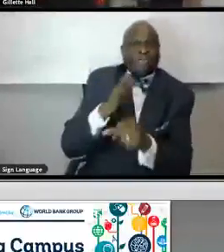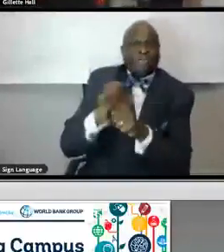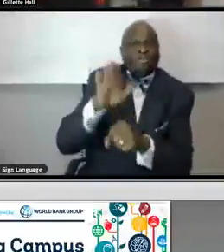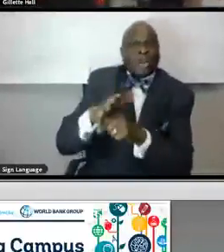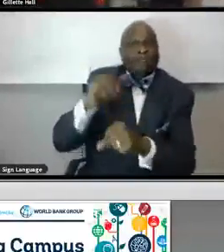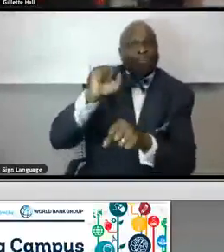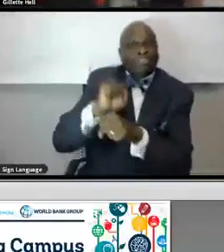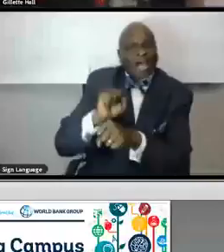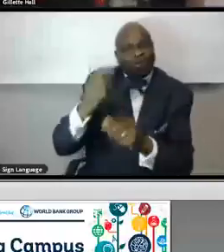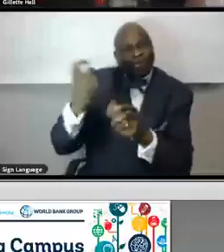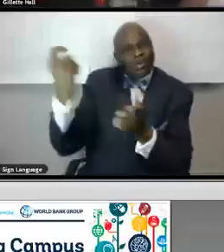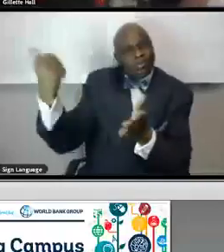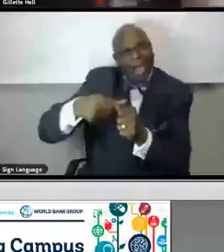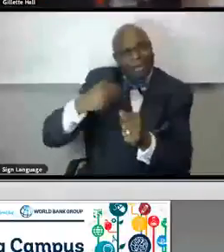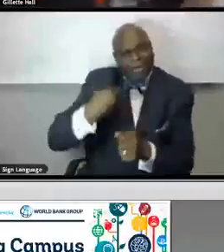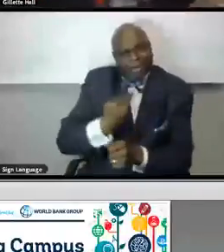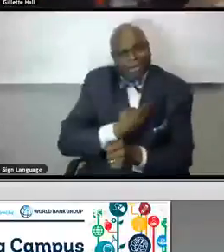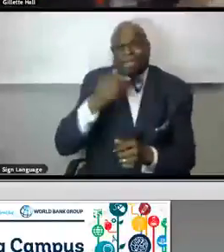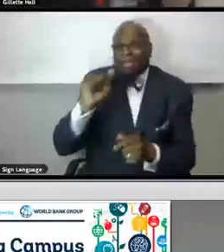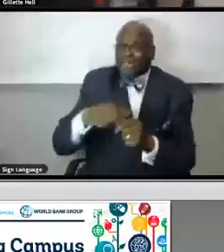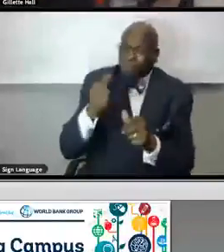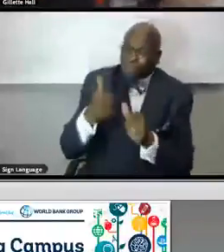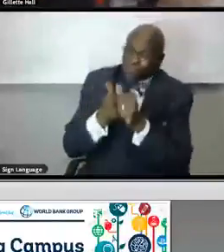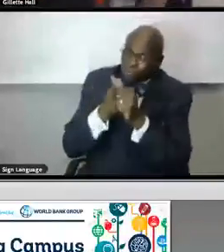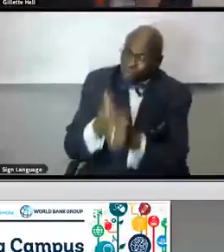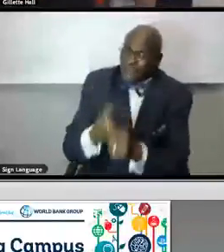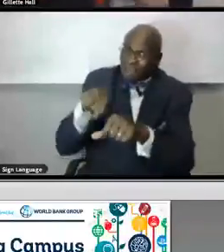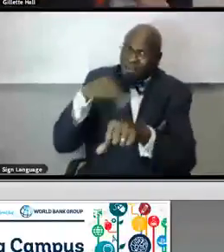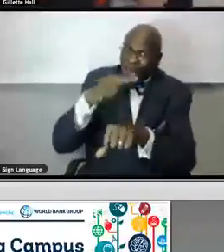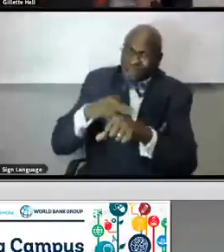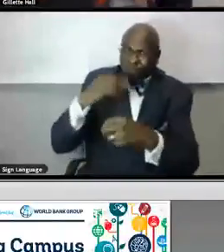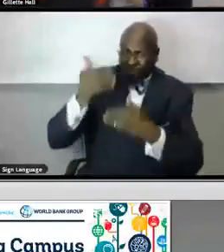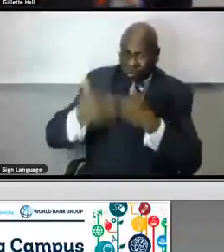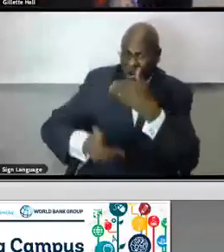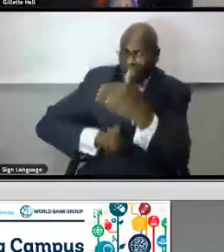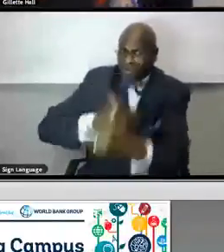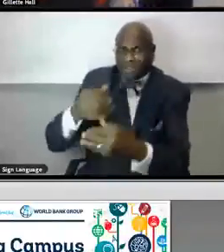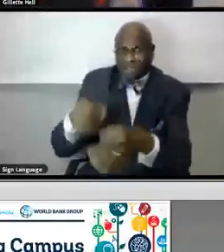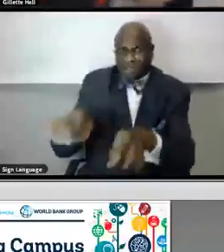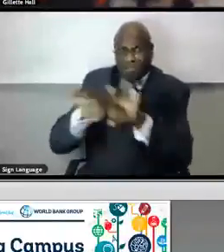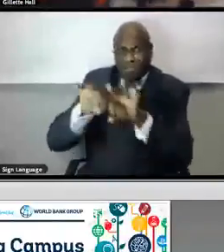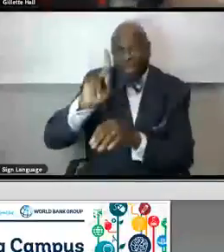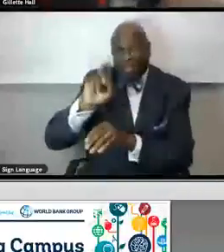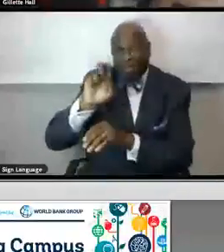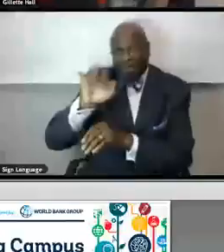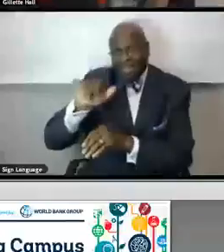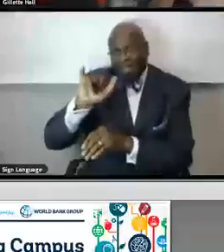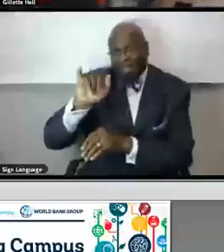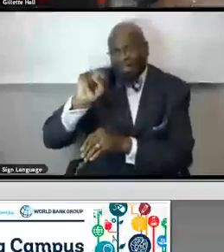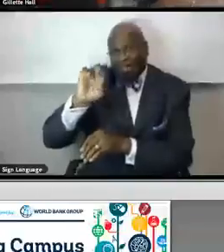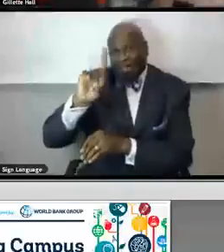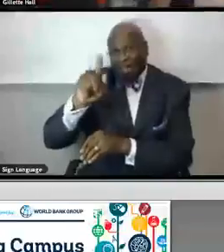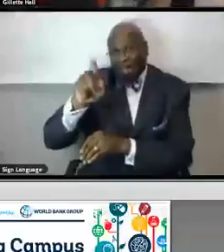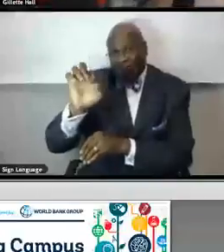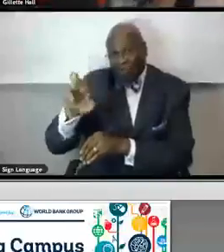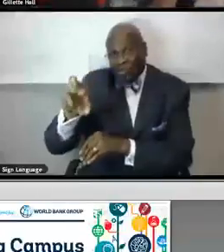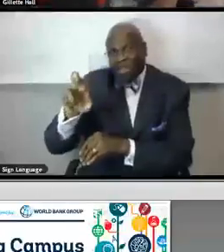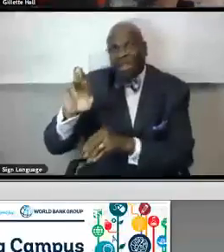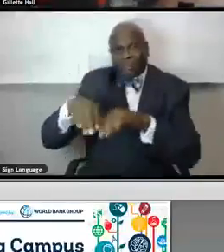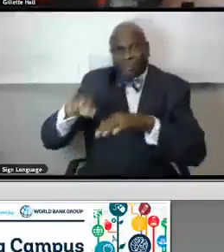of reminding us that as we track national progress in key indicators, be they poverty, early child